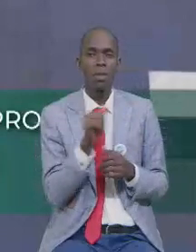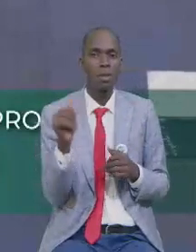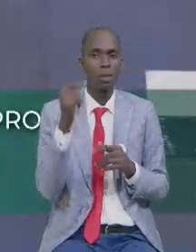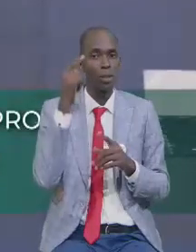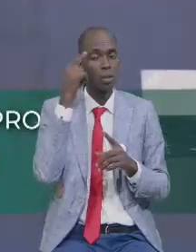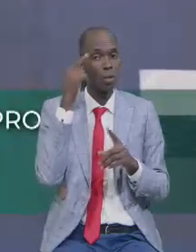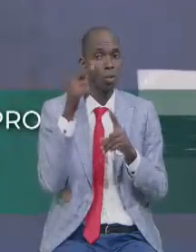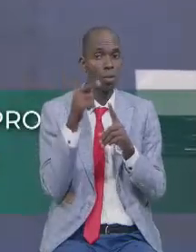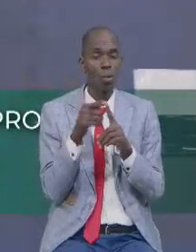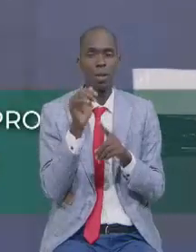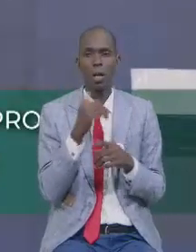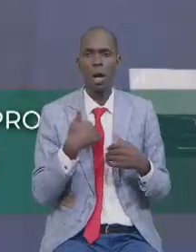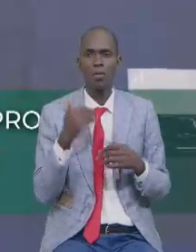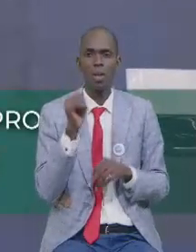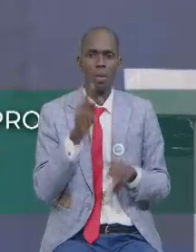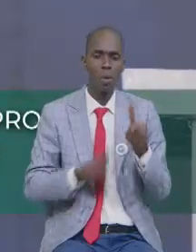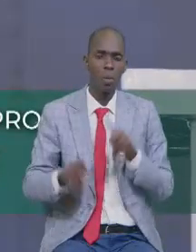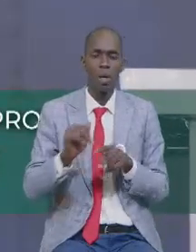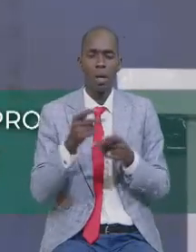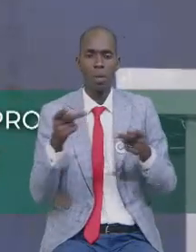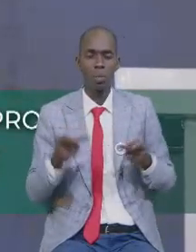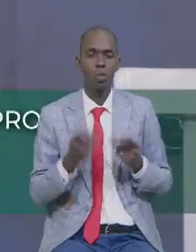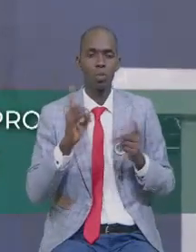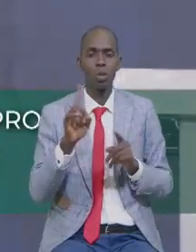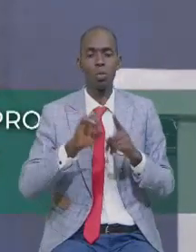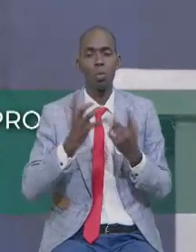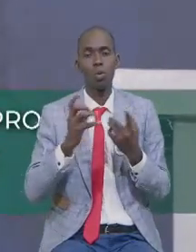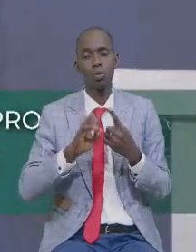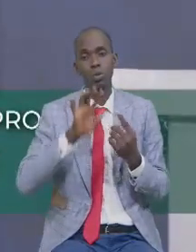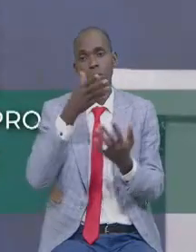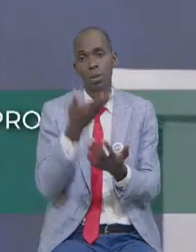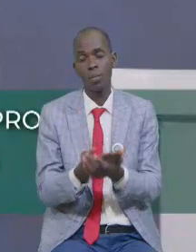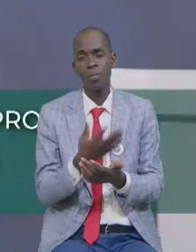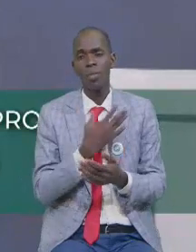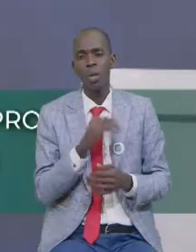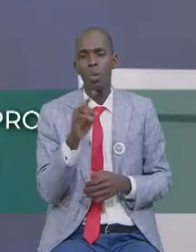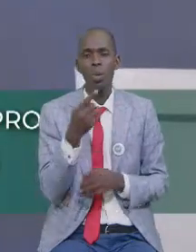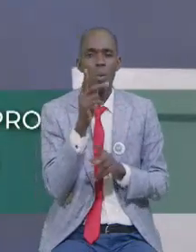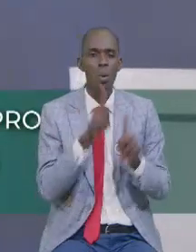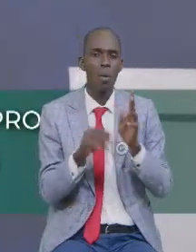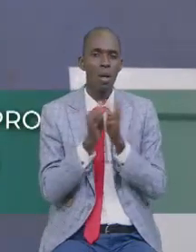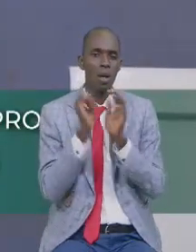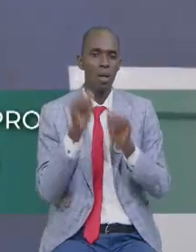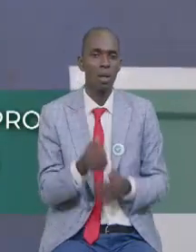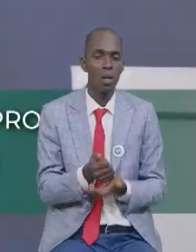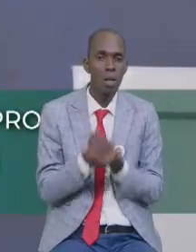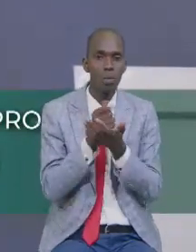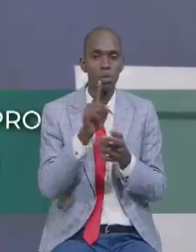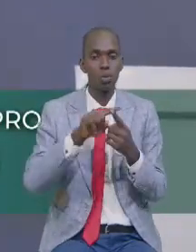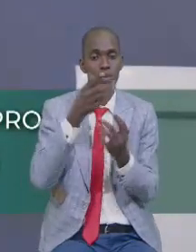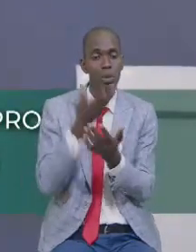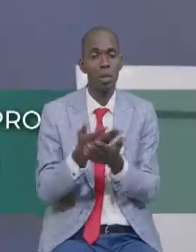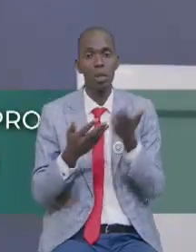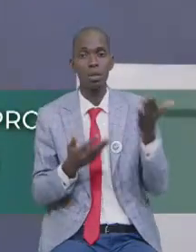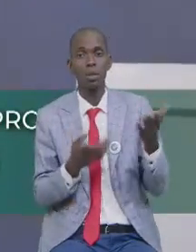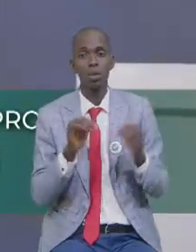people. And you have a place you are going to reach. And the only people that can help you and get you there, the only